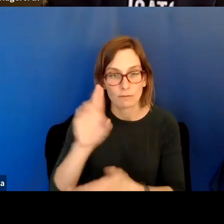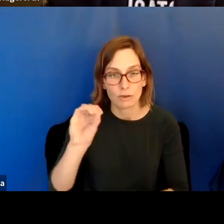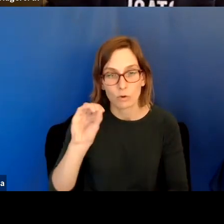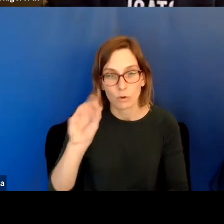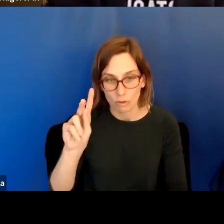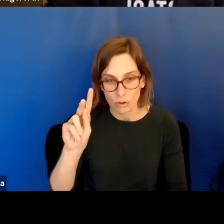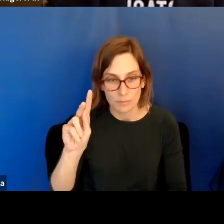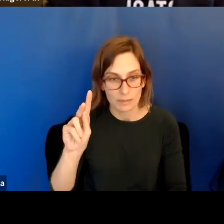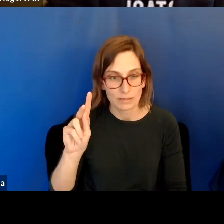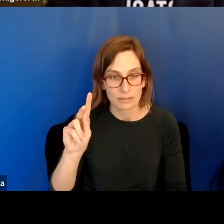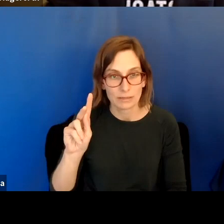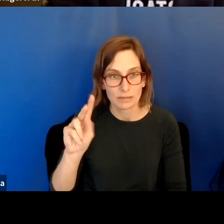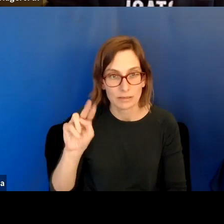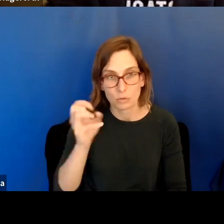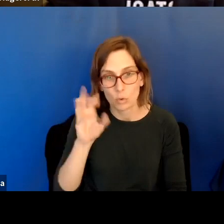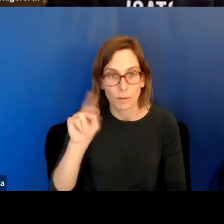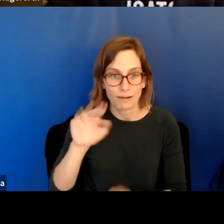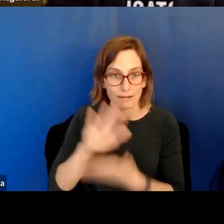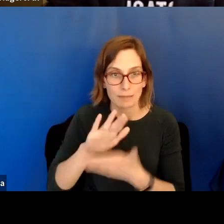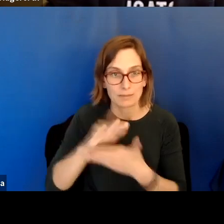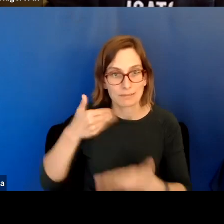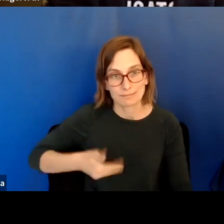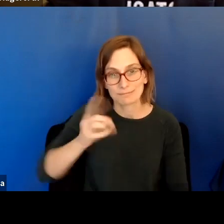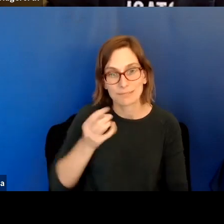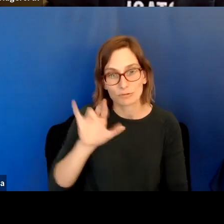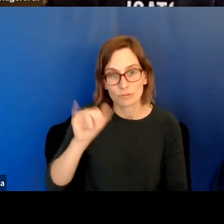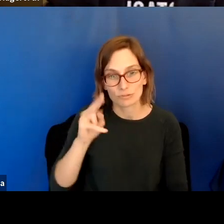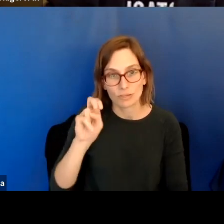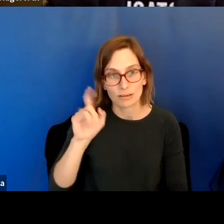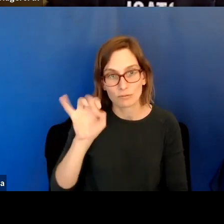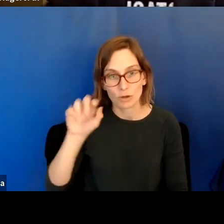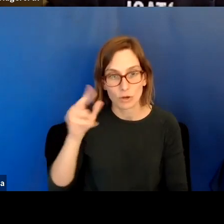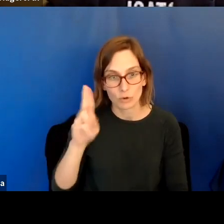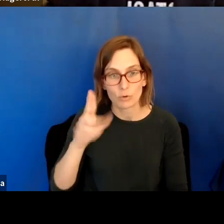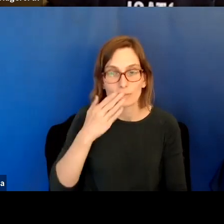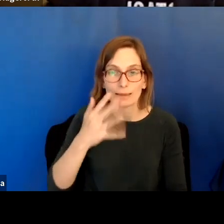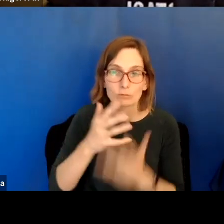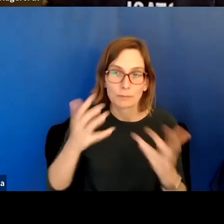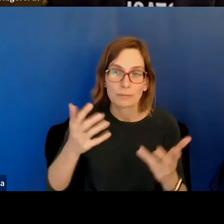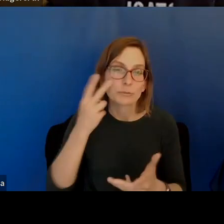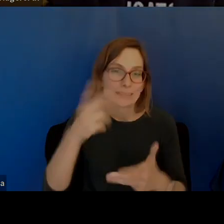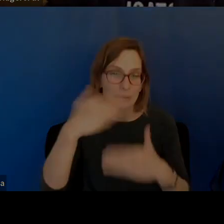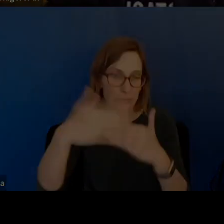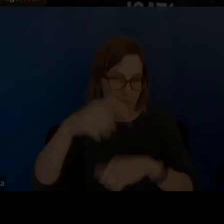Oklahoma, Norman Campus, I'm Dr. Jenny Rongo. Thank you very much, and we'll see you next time.